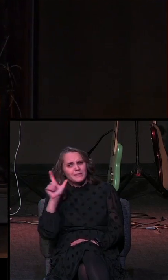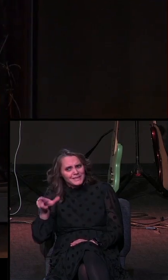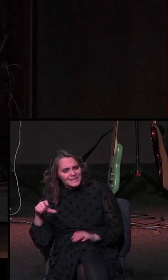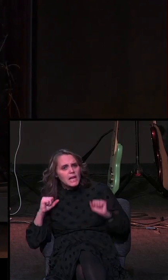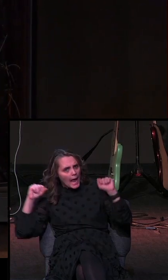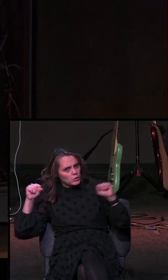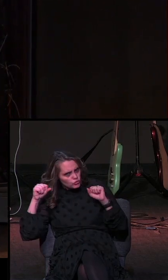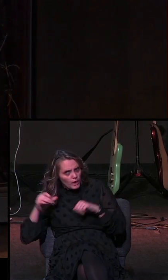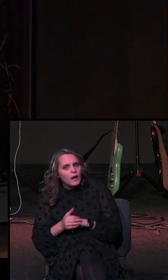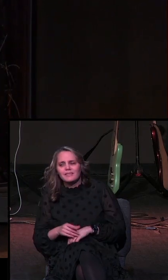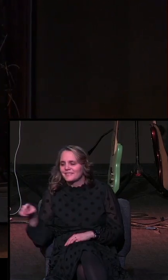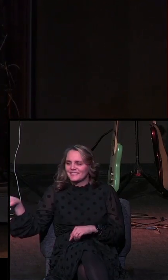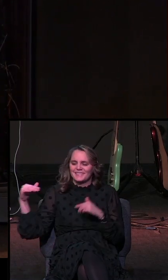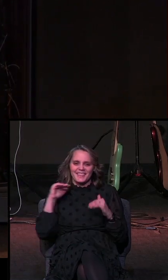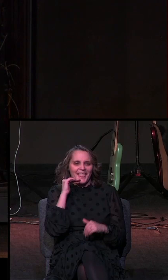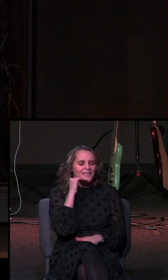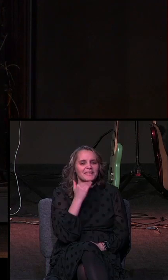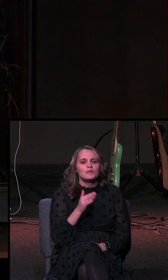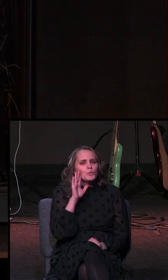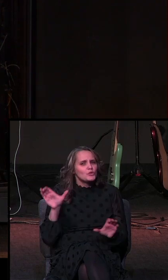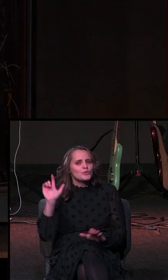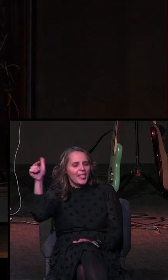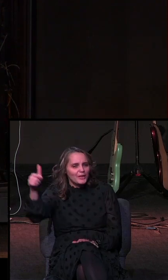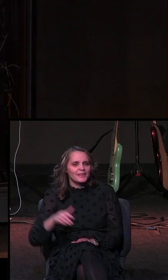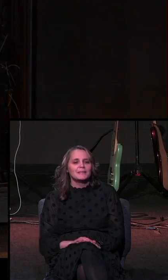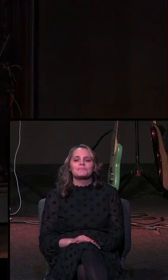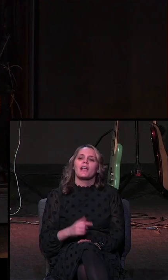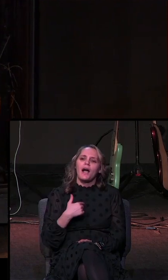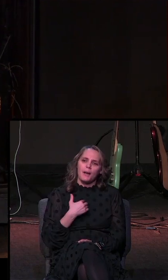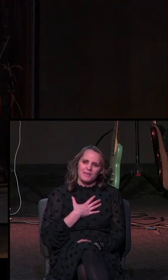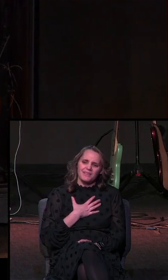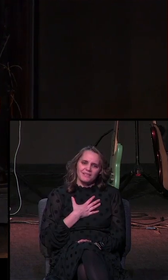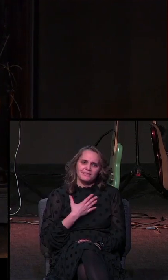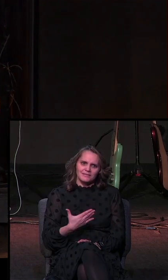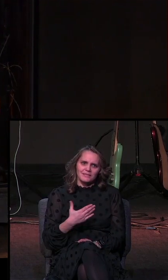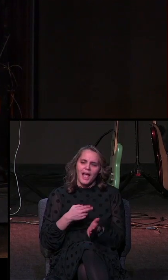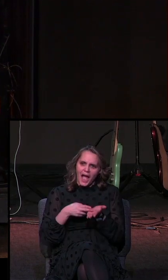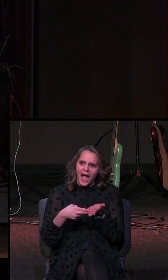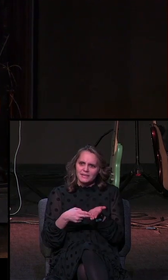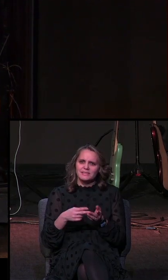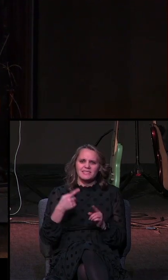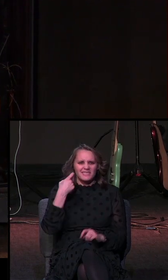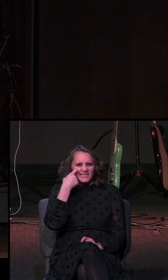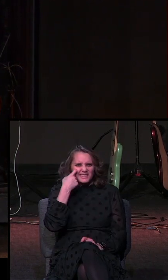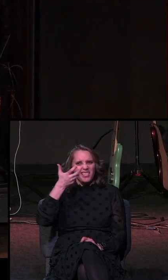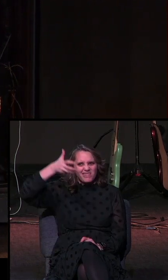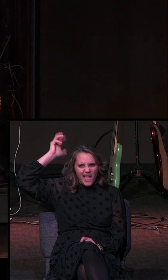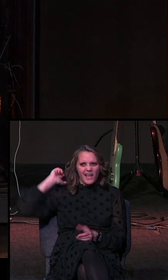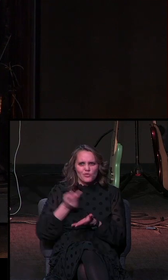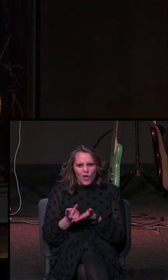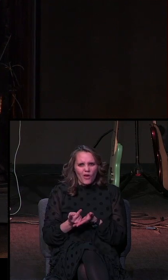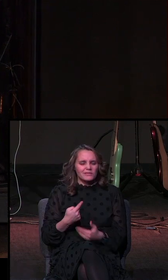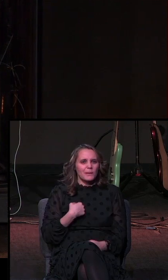we're going to be doing a little bit later today. If I'm being honest, ever since the Lions lost, I'm having a little hard time getting into the Super Bowl. David